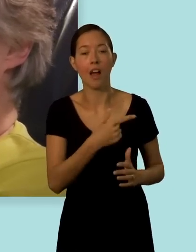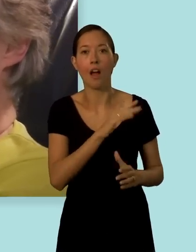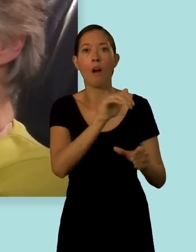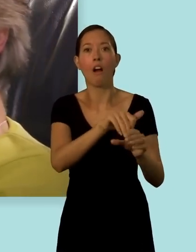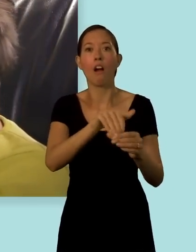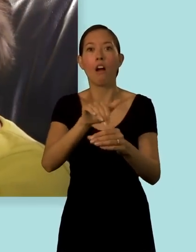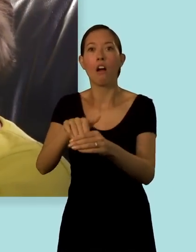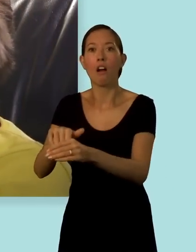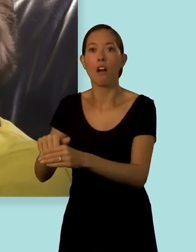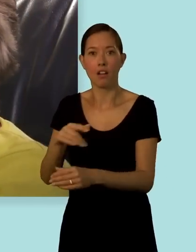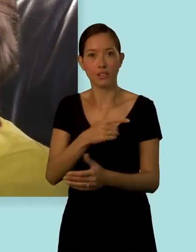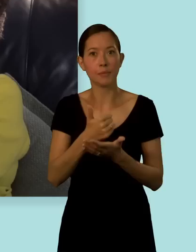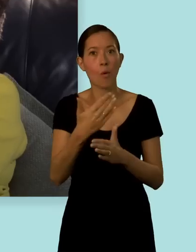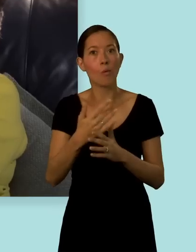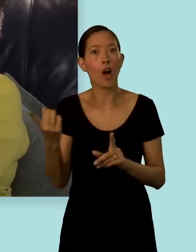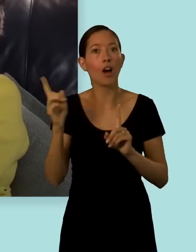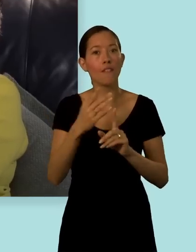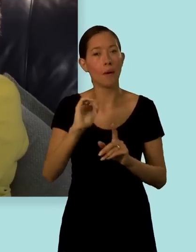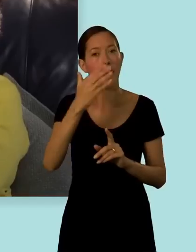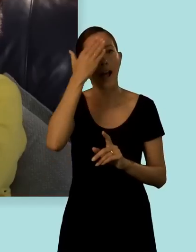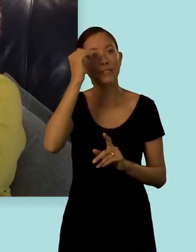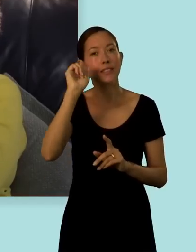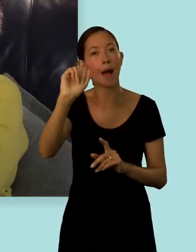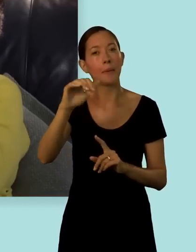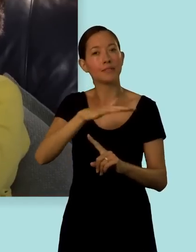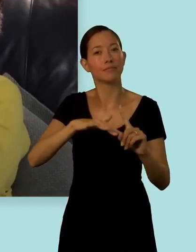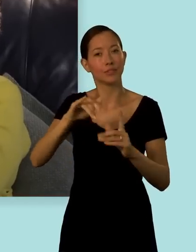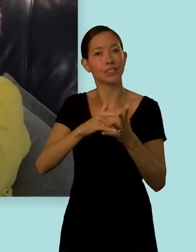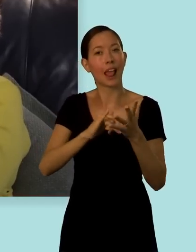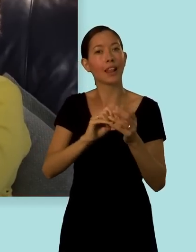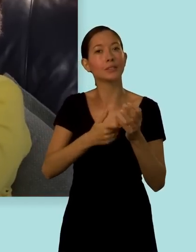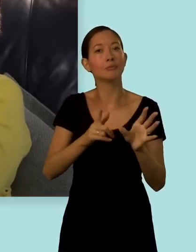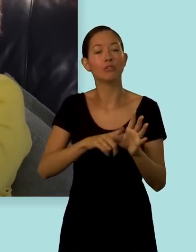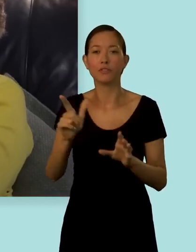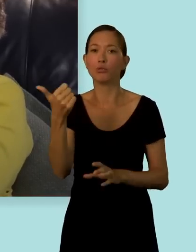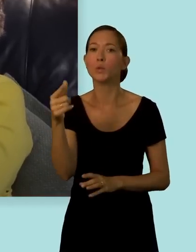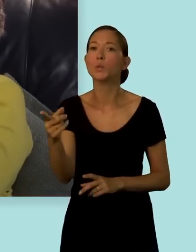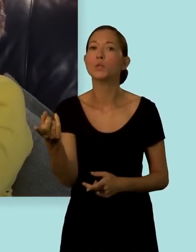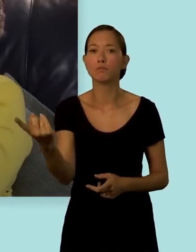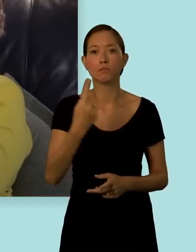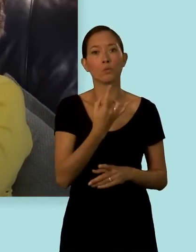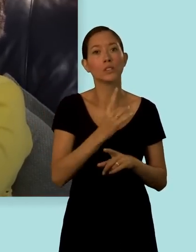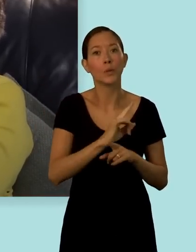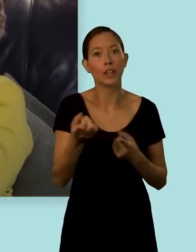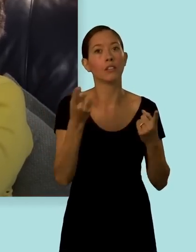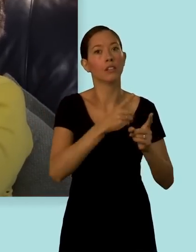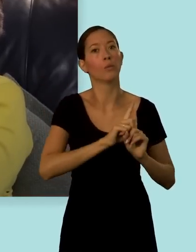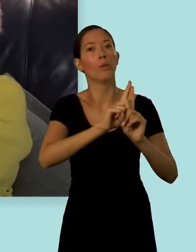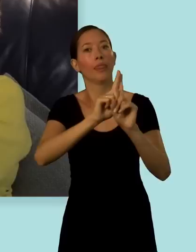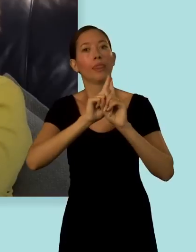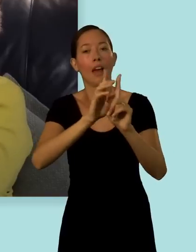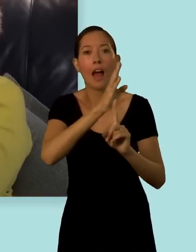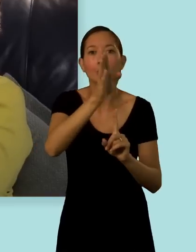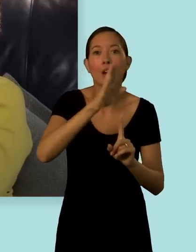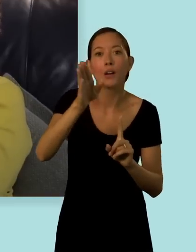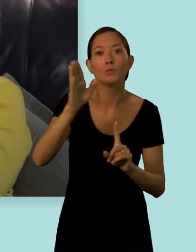but now that he's joined all these different things, he has this support worker from the Alzheimer's in Salisbury, and she's very good. She comes along once a week and